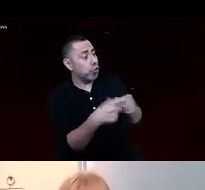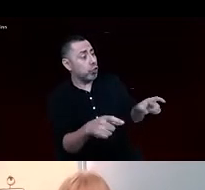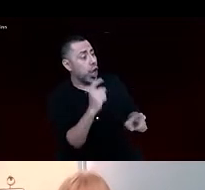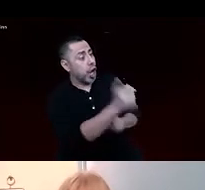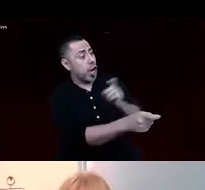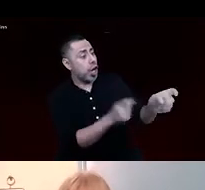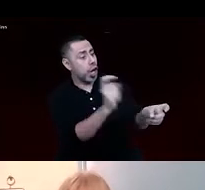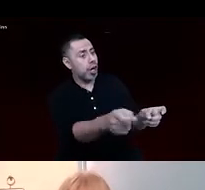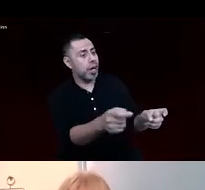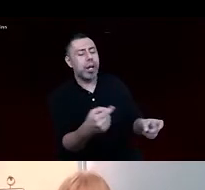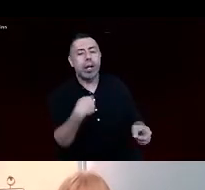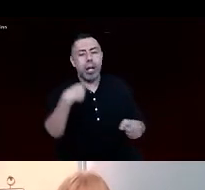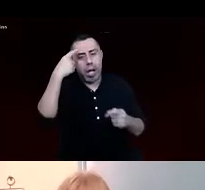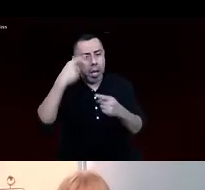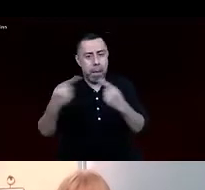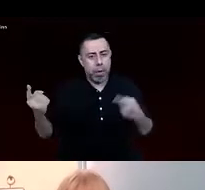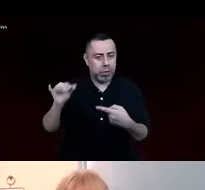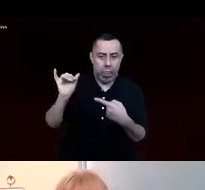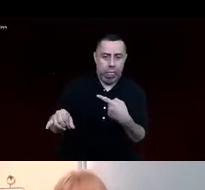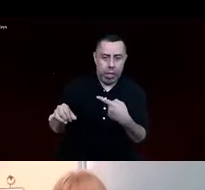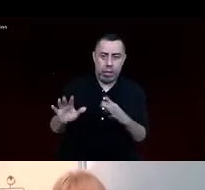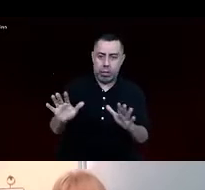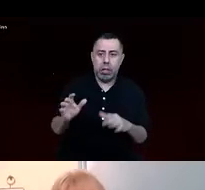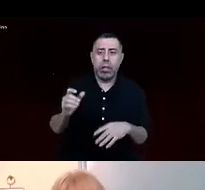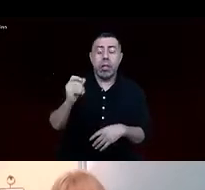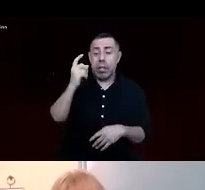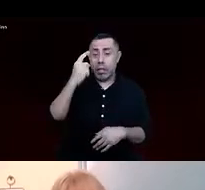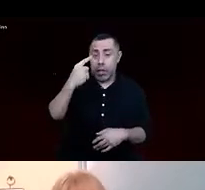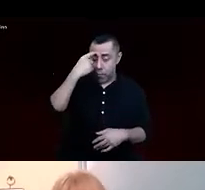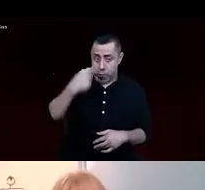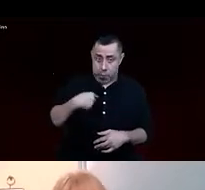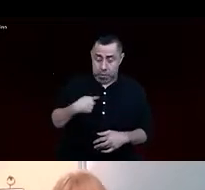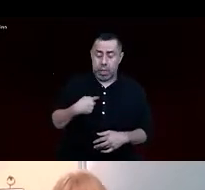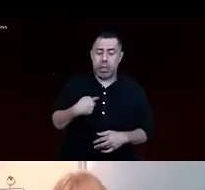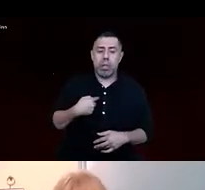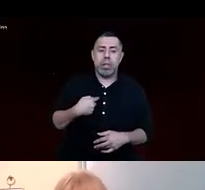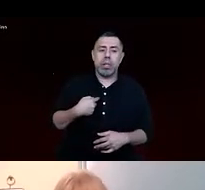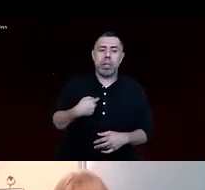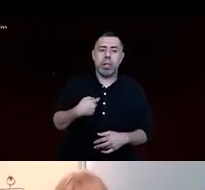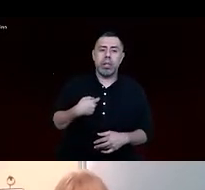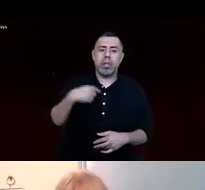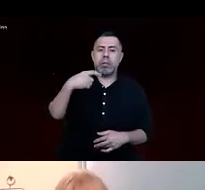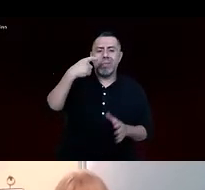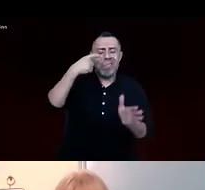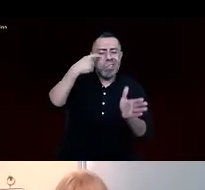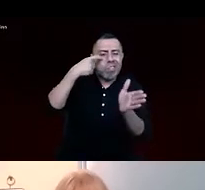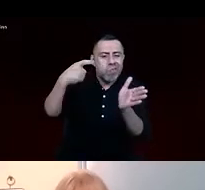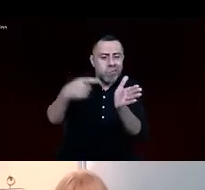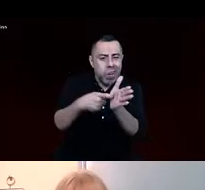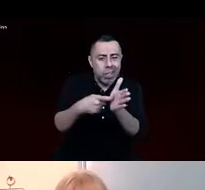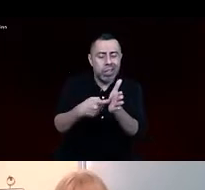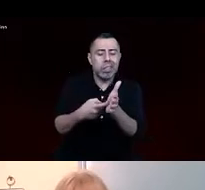and for me, it's recognizing that the economic disparities